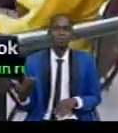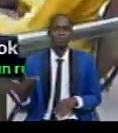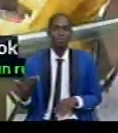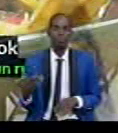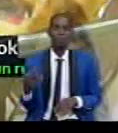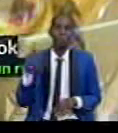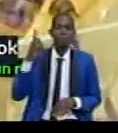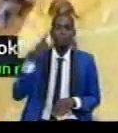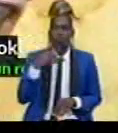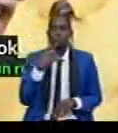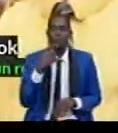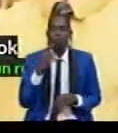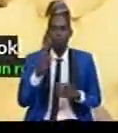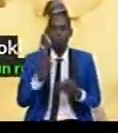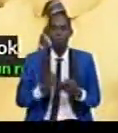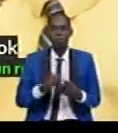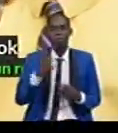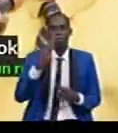He spoke to a